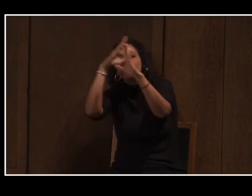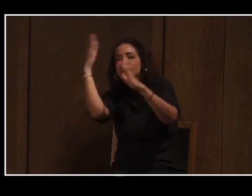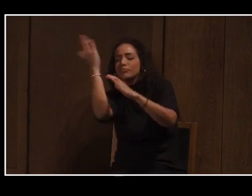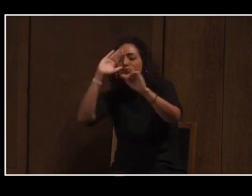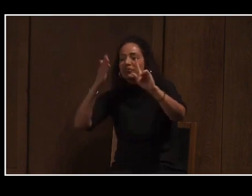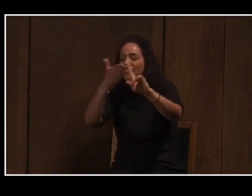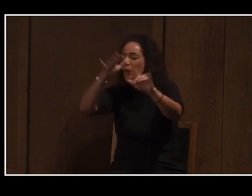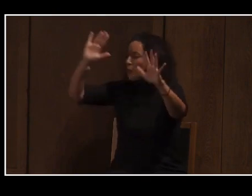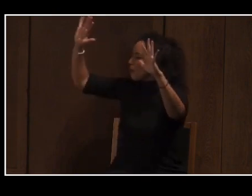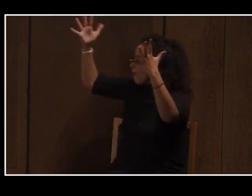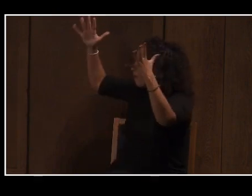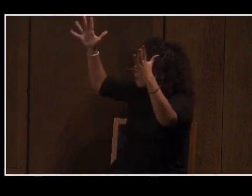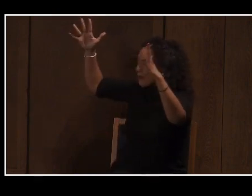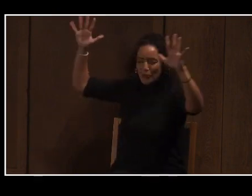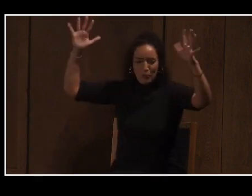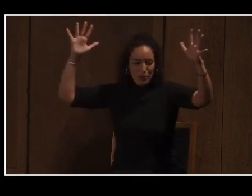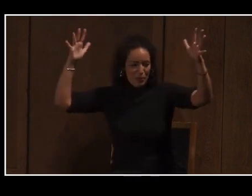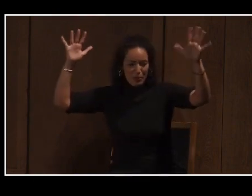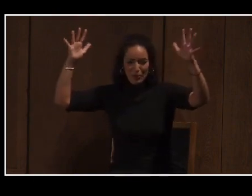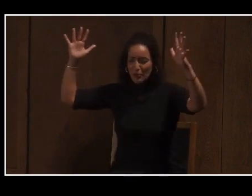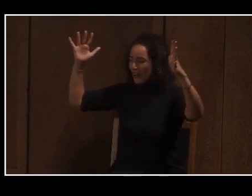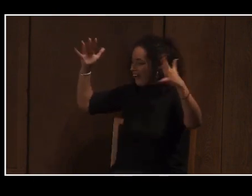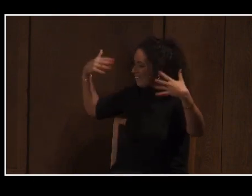Little applause.